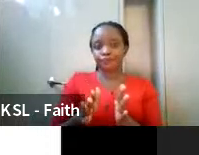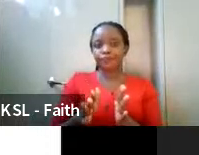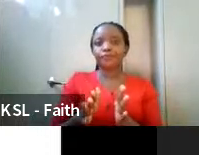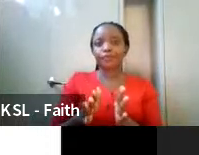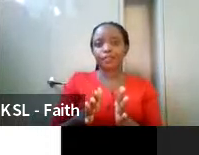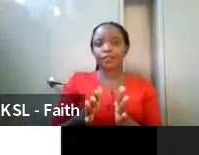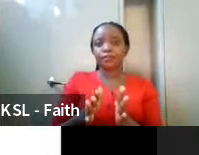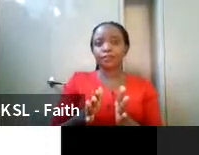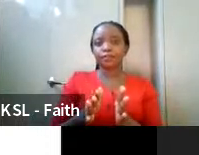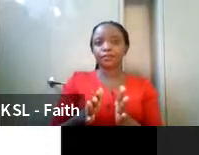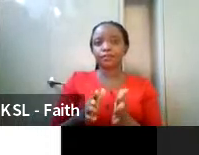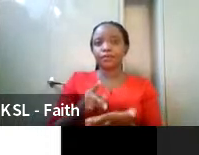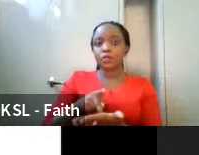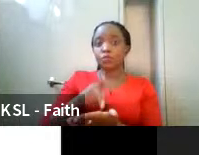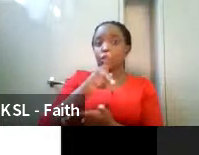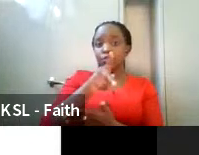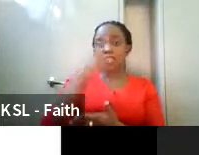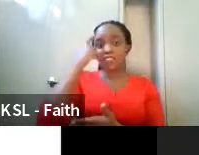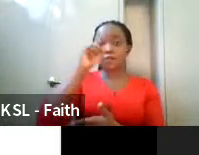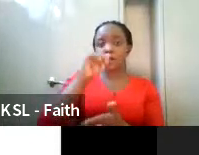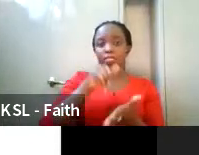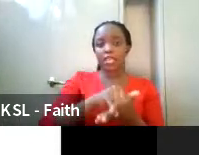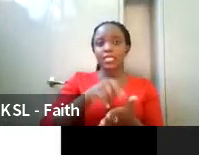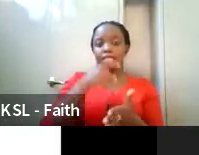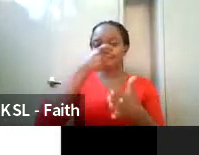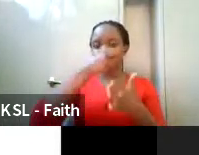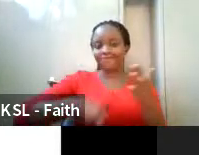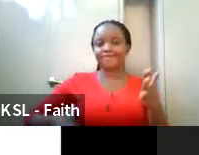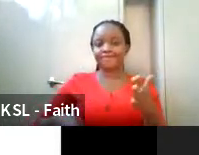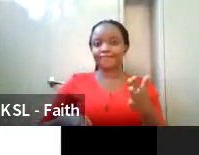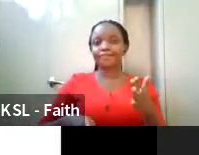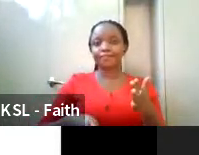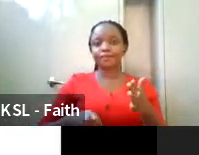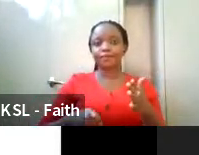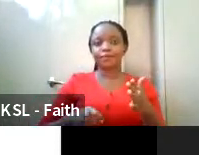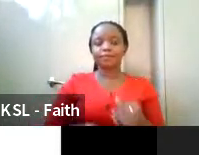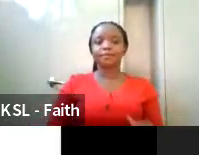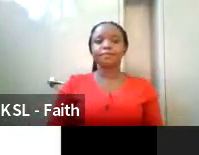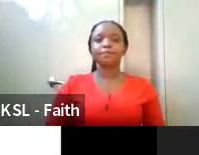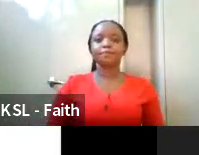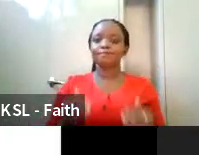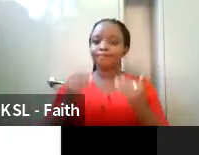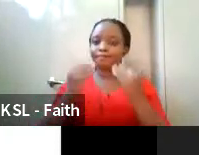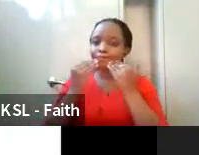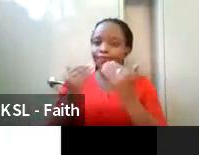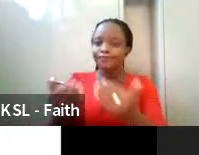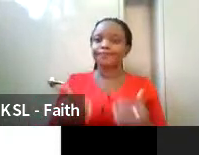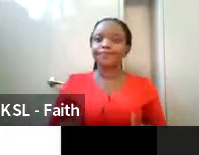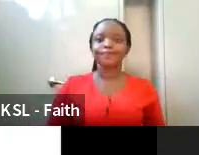duly compensated and he was able to resolve his issue. Thank you.